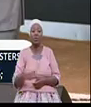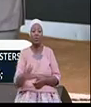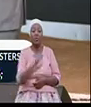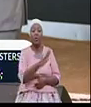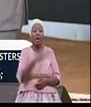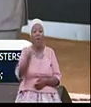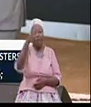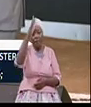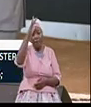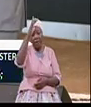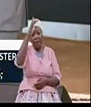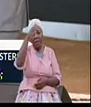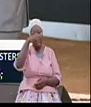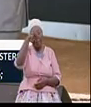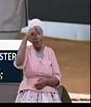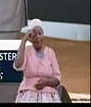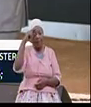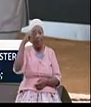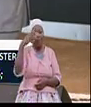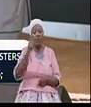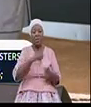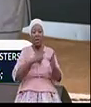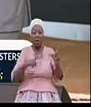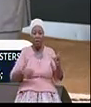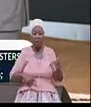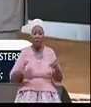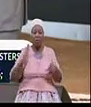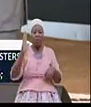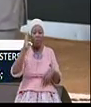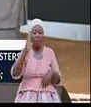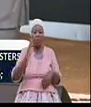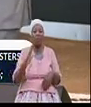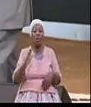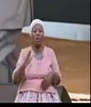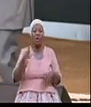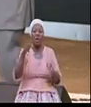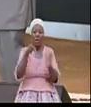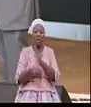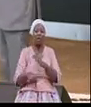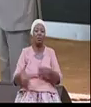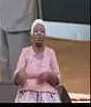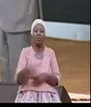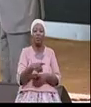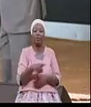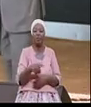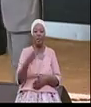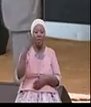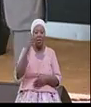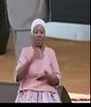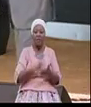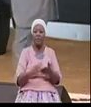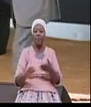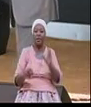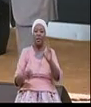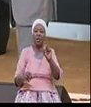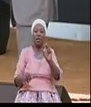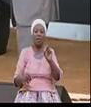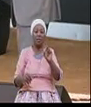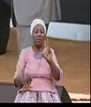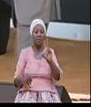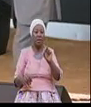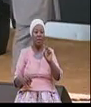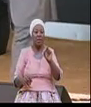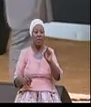father, because the Lord will slay them. Look at verse 30. In verse 30,